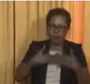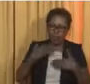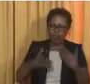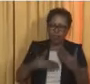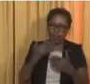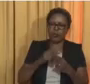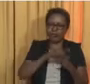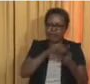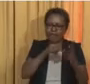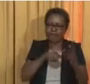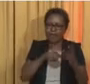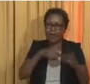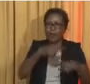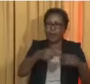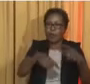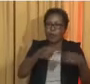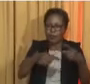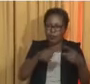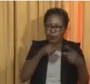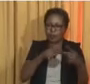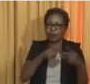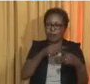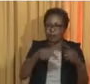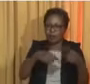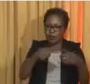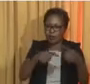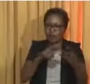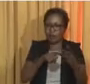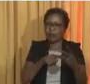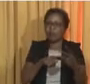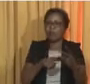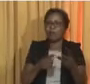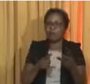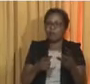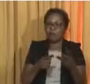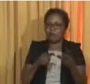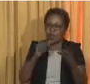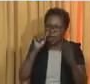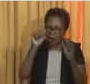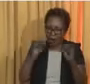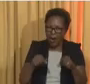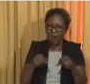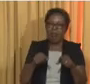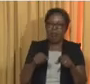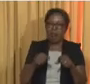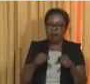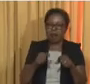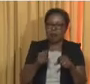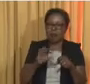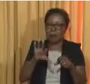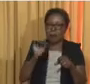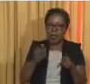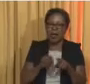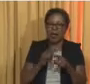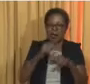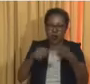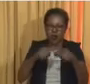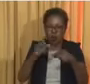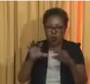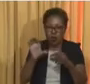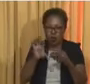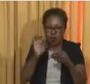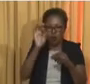process is one of the options available in the menu of constitutional designs options for dealing with the practice